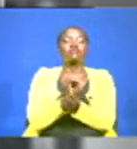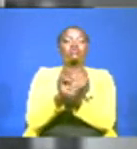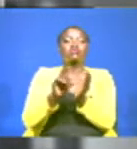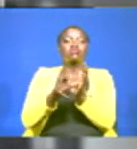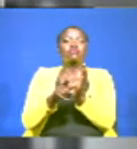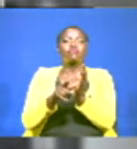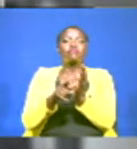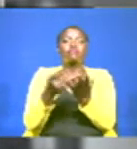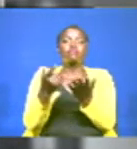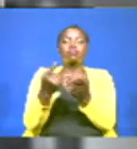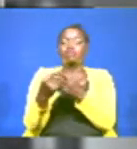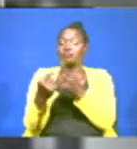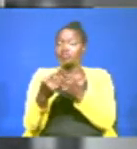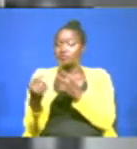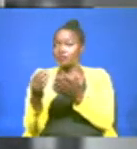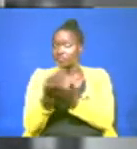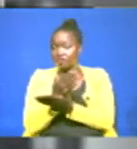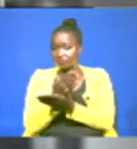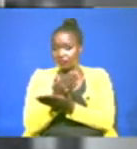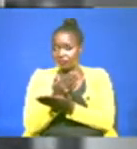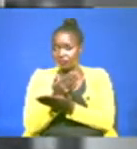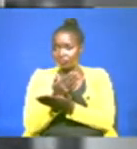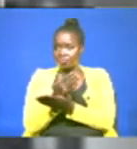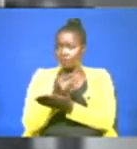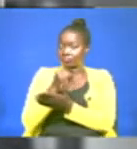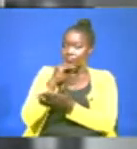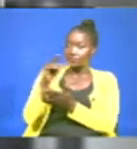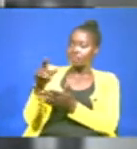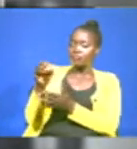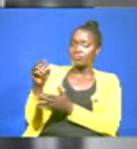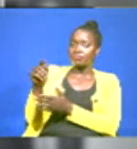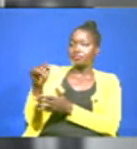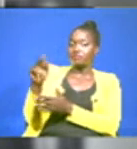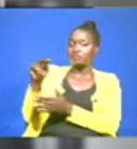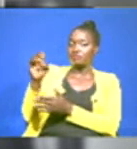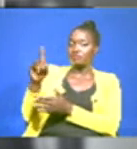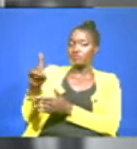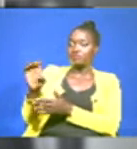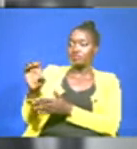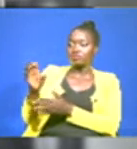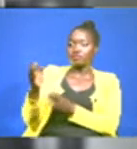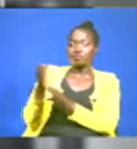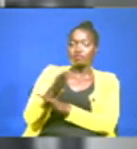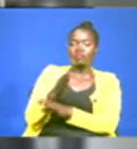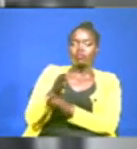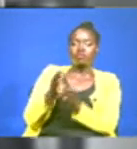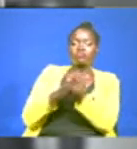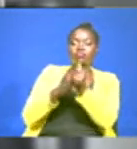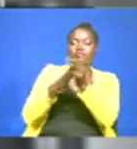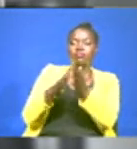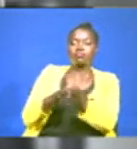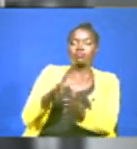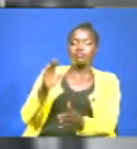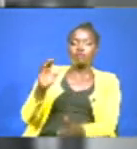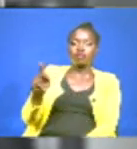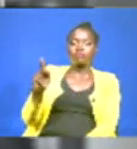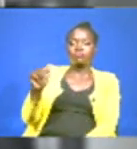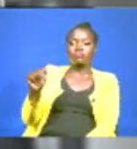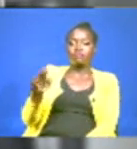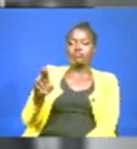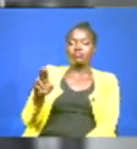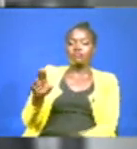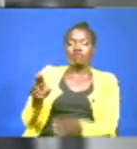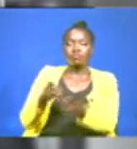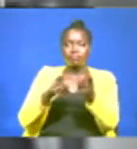for a number of years. Gishuru and Otiende were some of the former KAU leaders whom the colonial government placed in movement